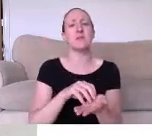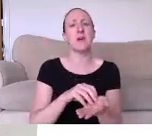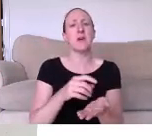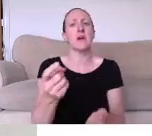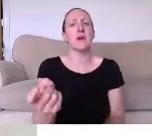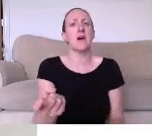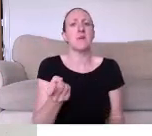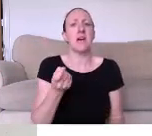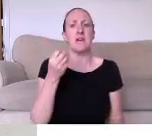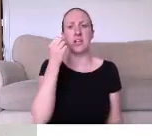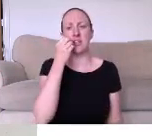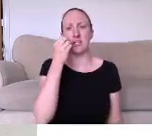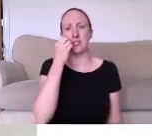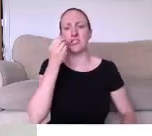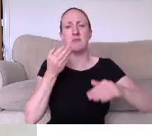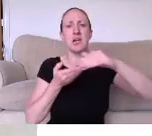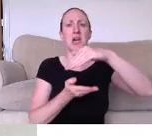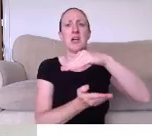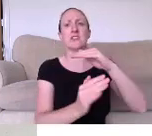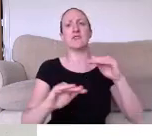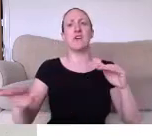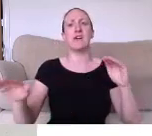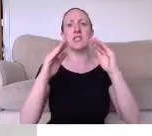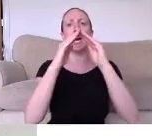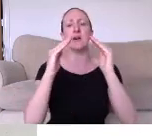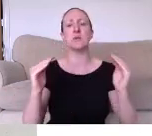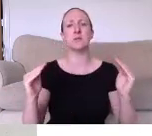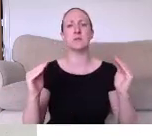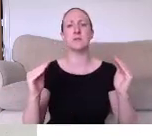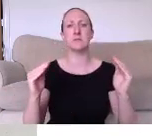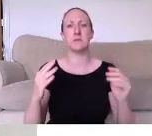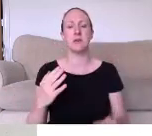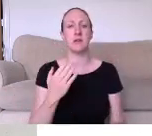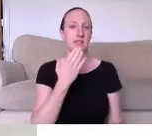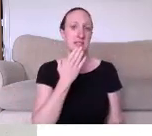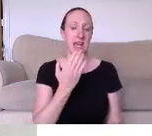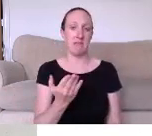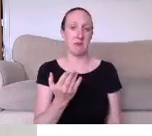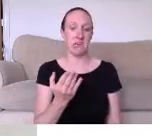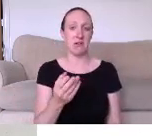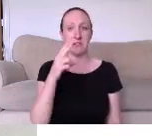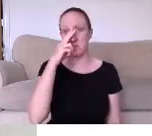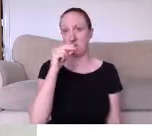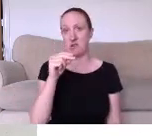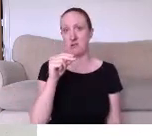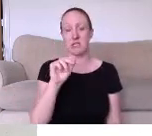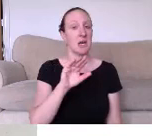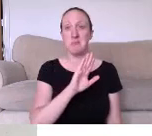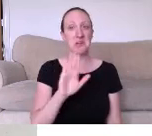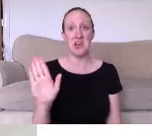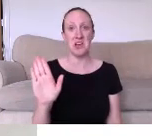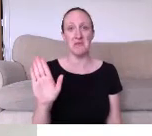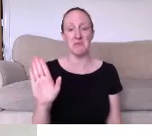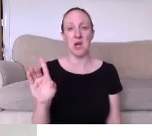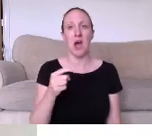mouse? Come and have lunch in my underground house." "It's terribly kind of you, fox,